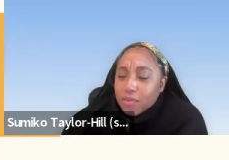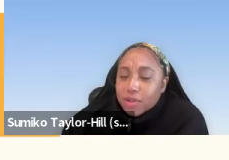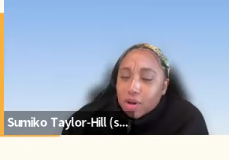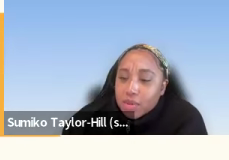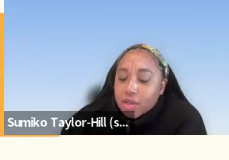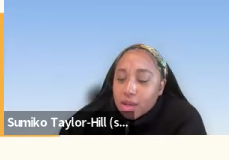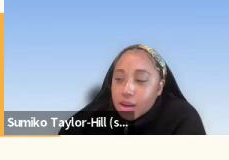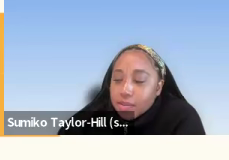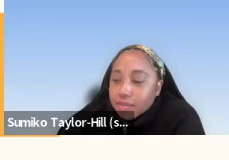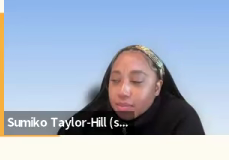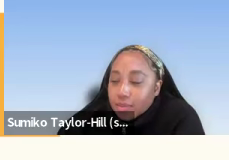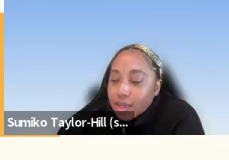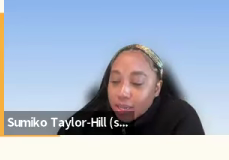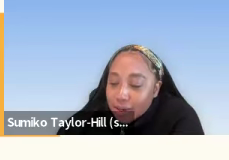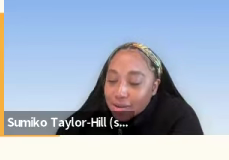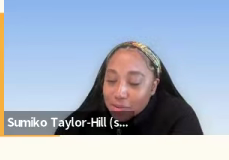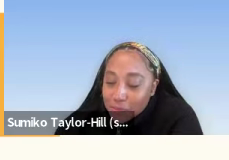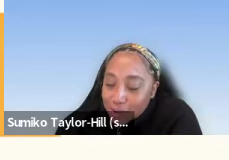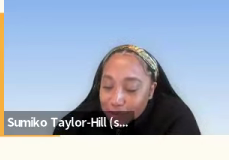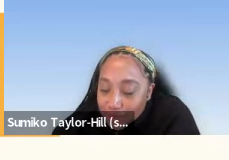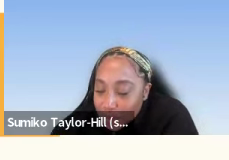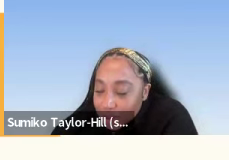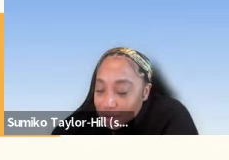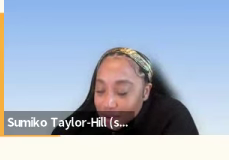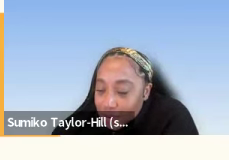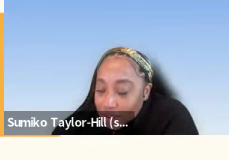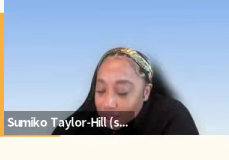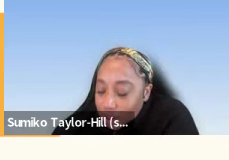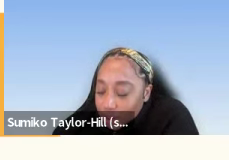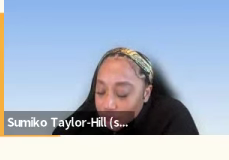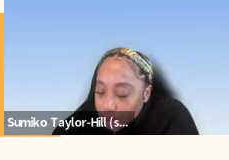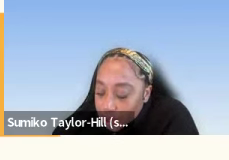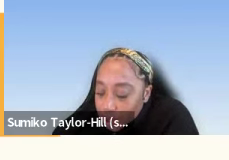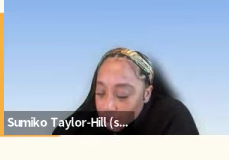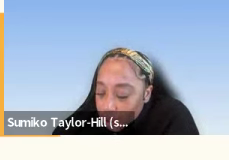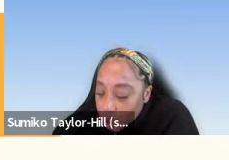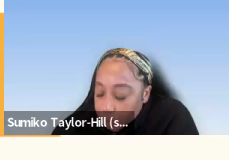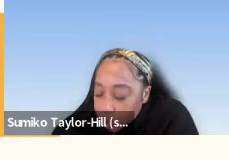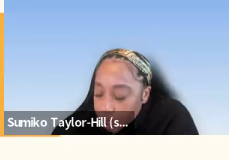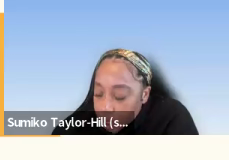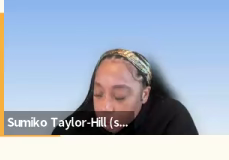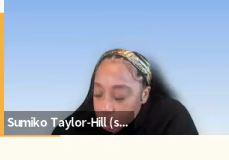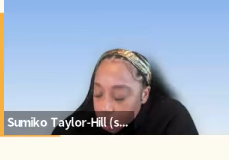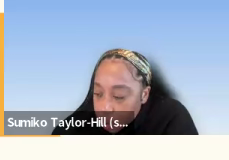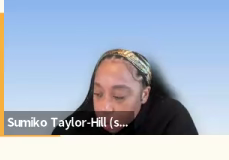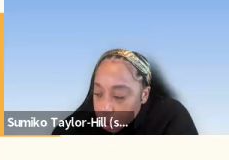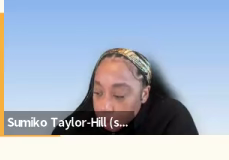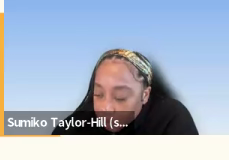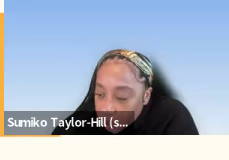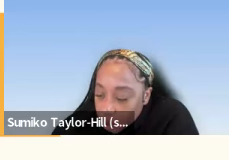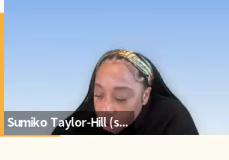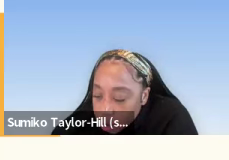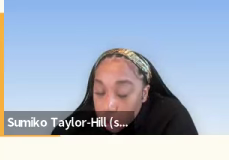Thank you so much, Dharma. Again, another powerful response to our questions. I really, really appreciate